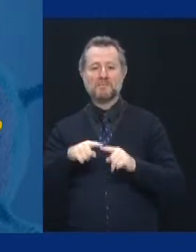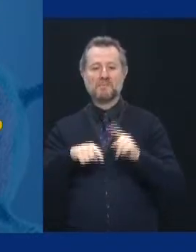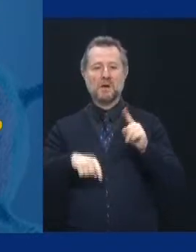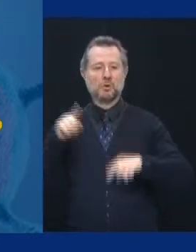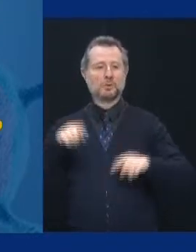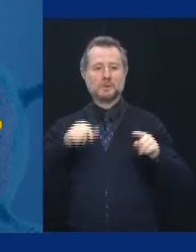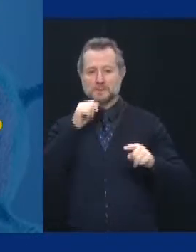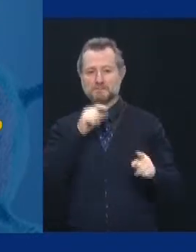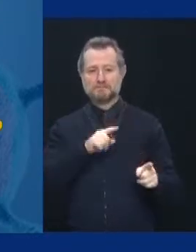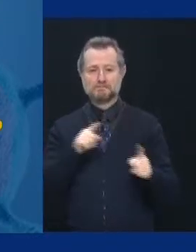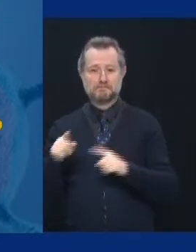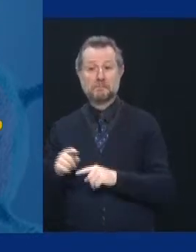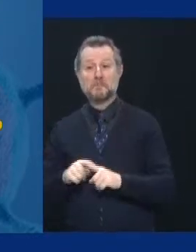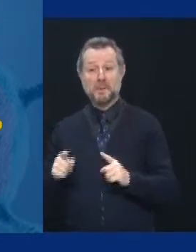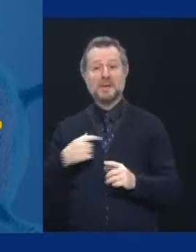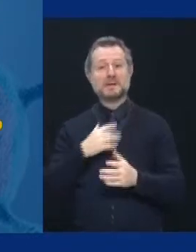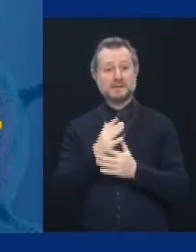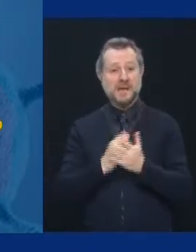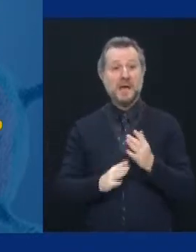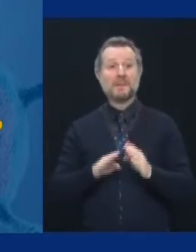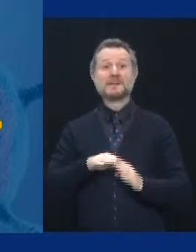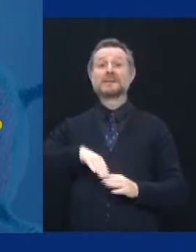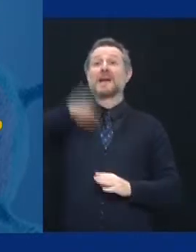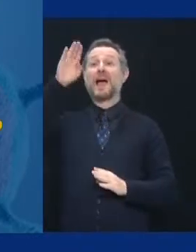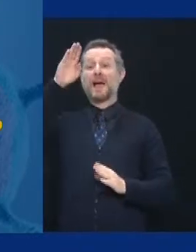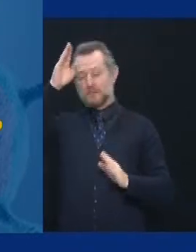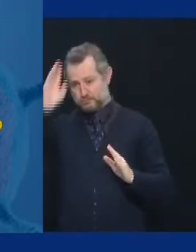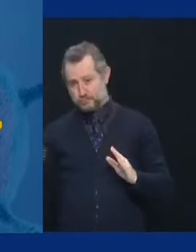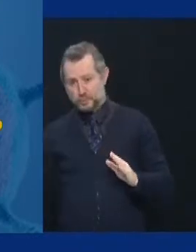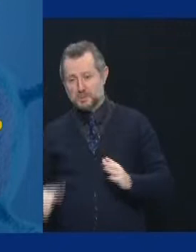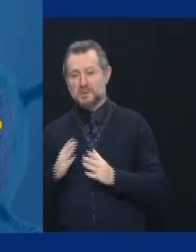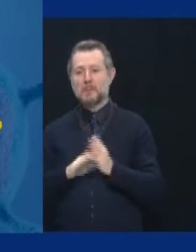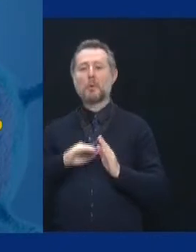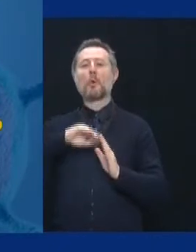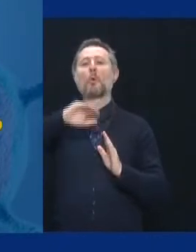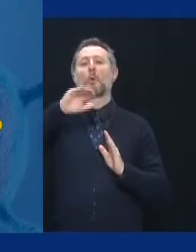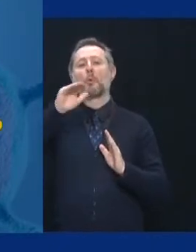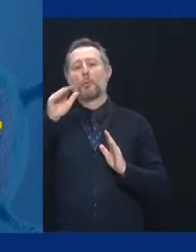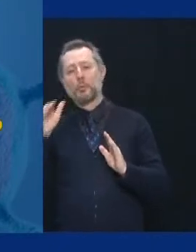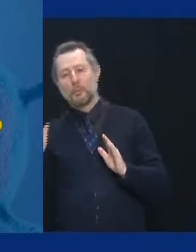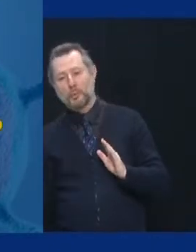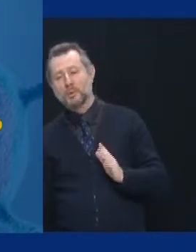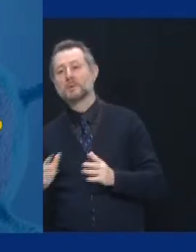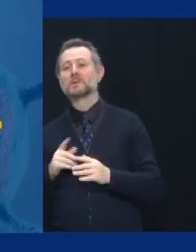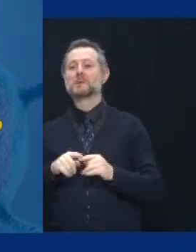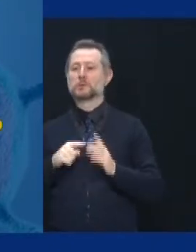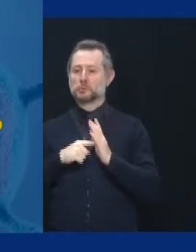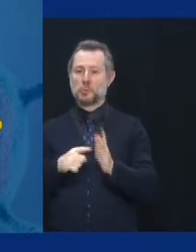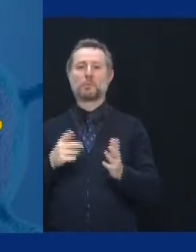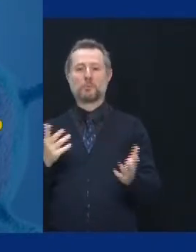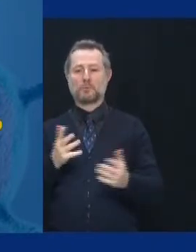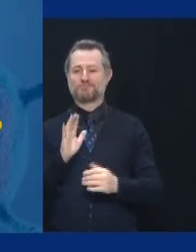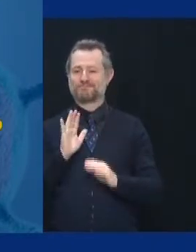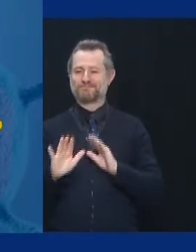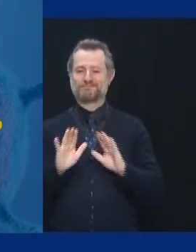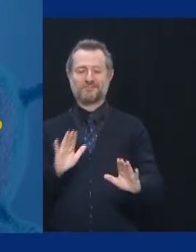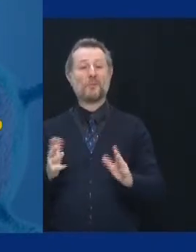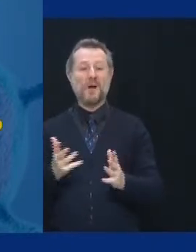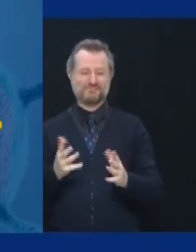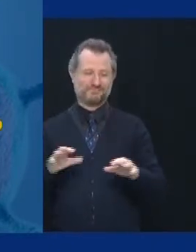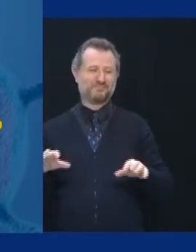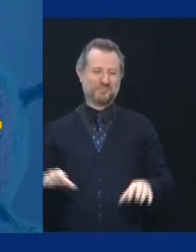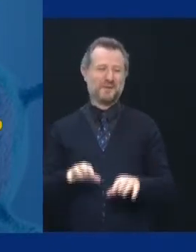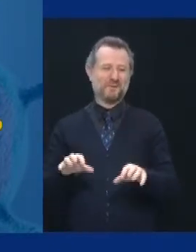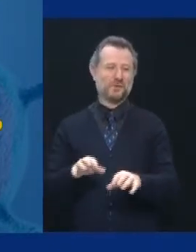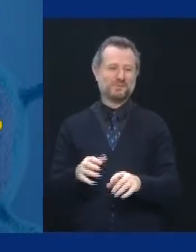shows the variance across the state. That's all reflective of community behavior. They look like,